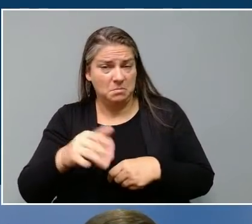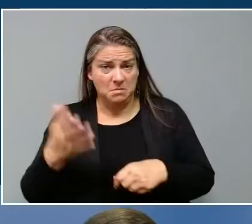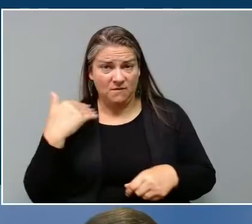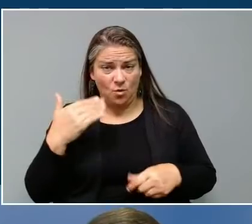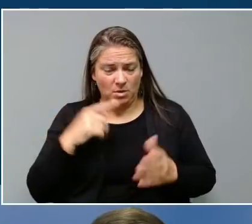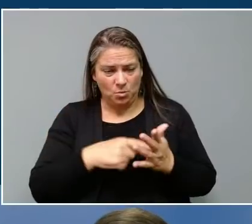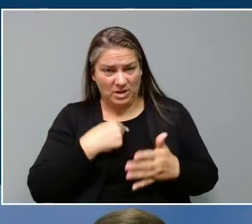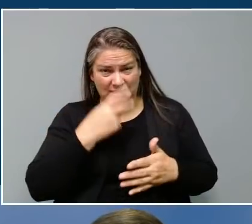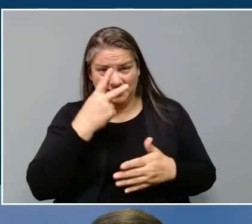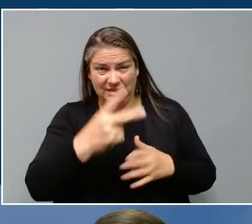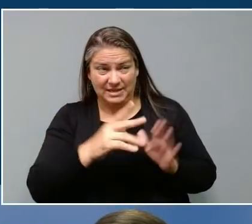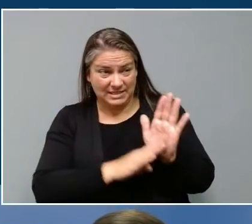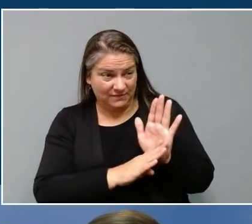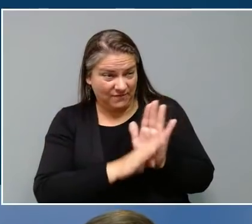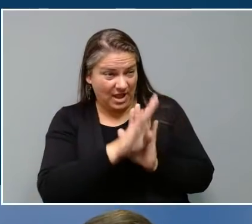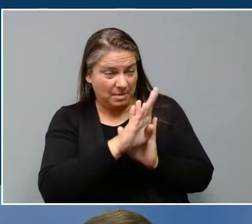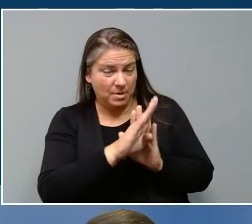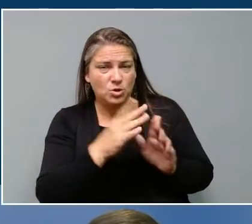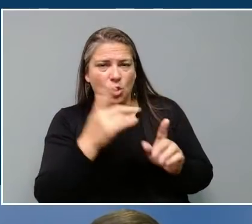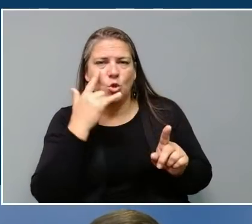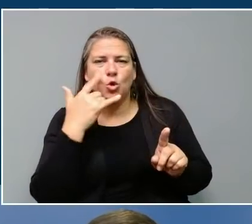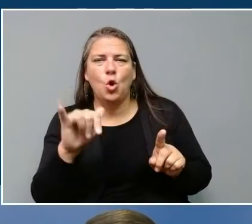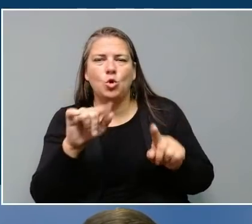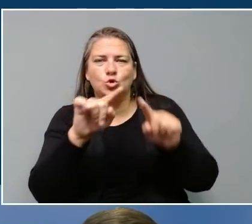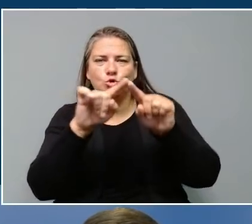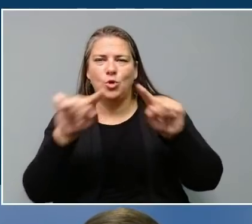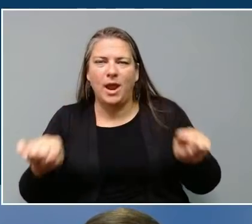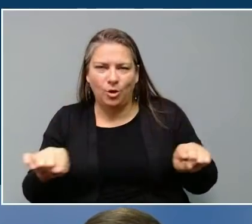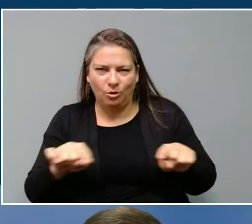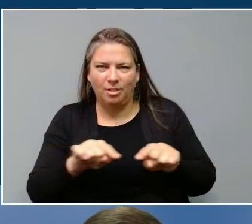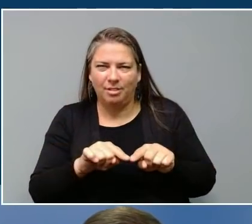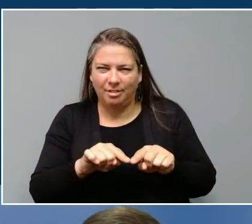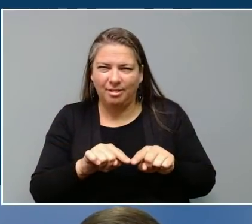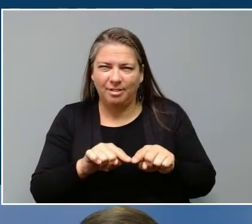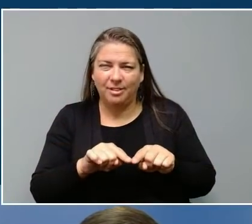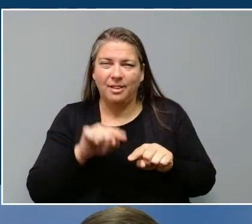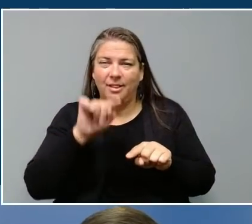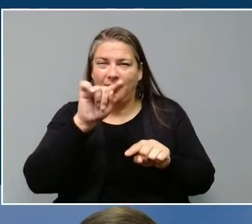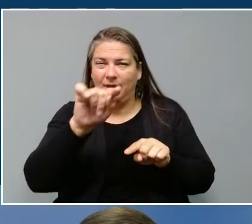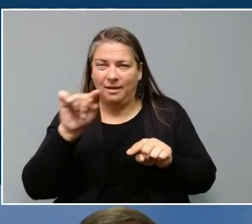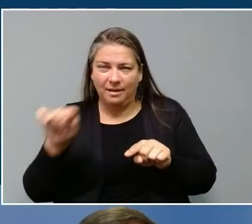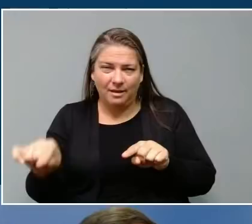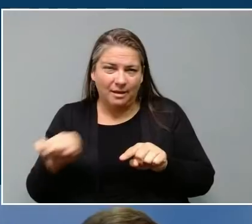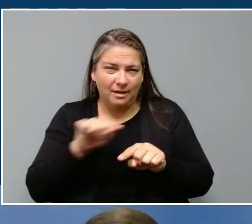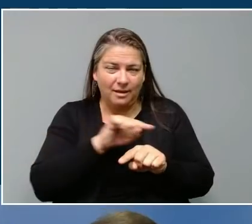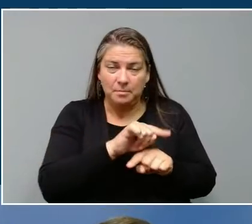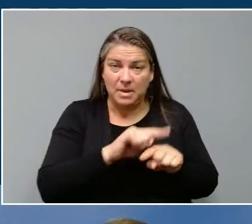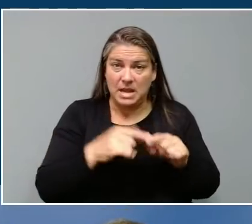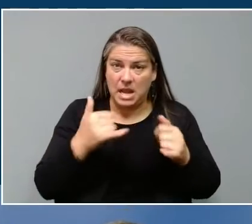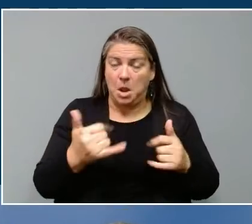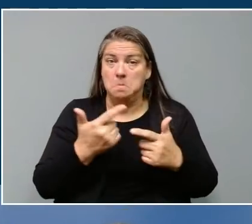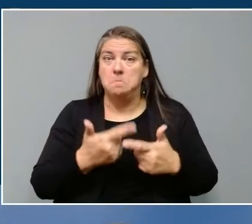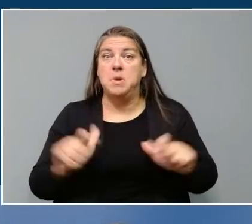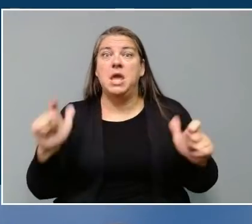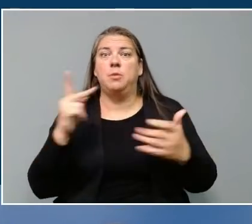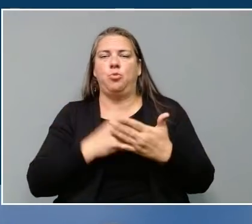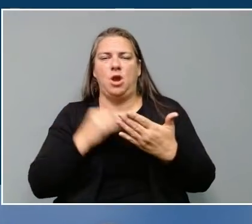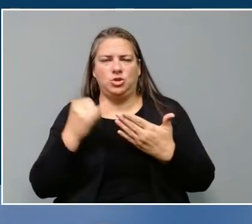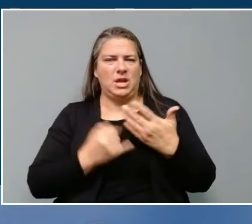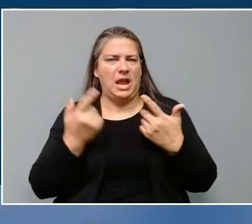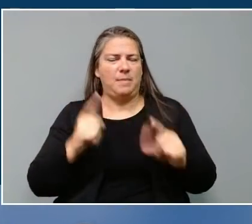lot of development around the Golden Triangle. What we are seeing now is big projects occurring all over